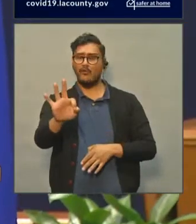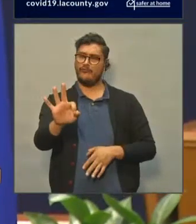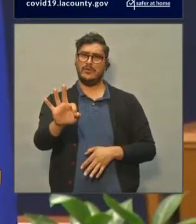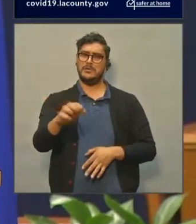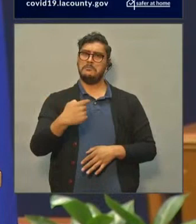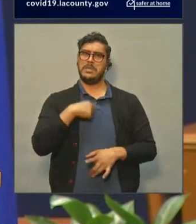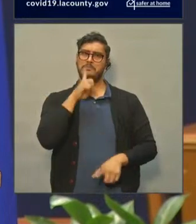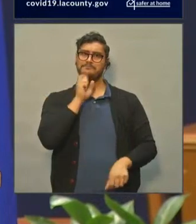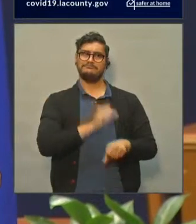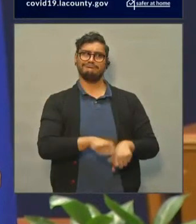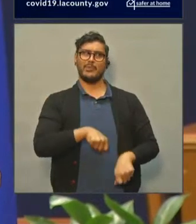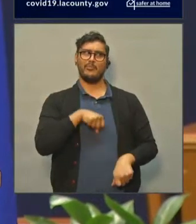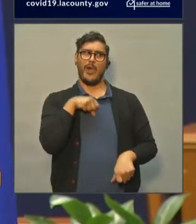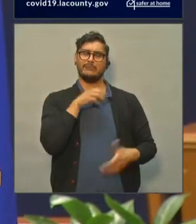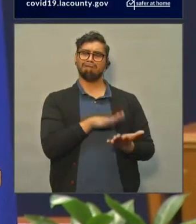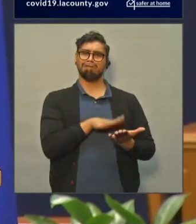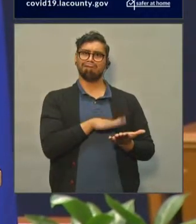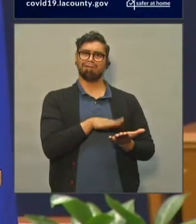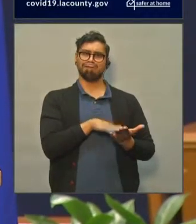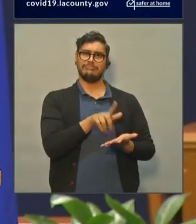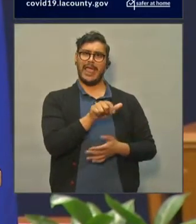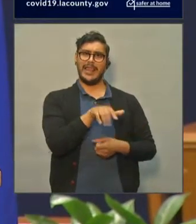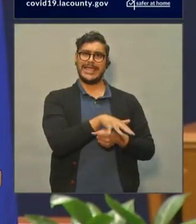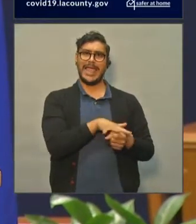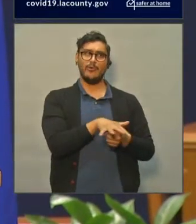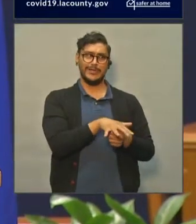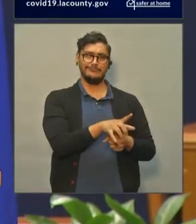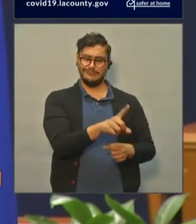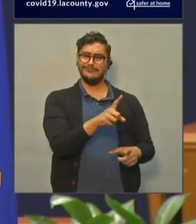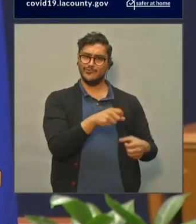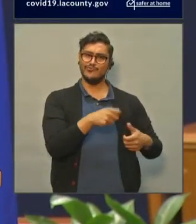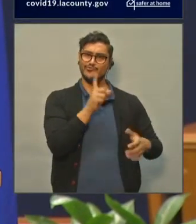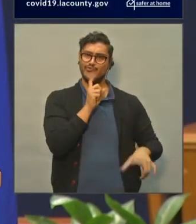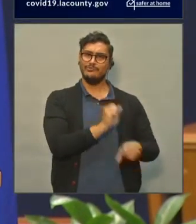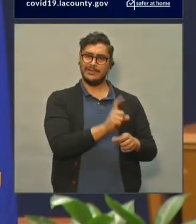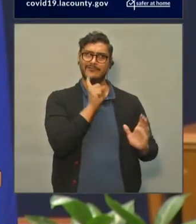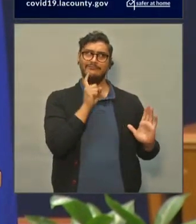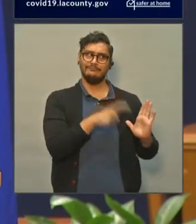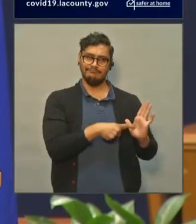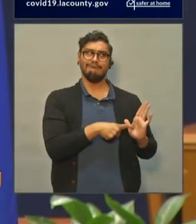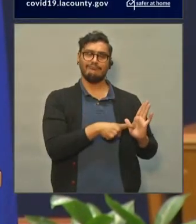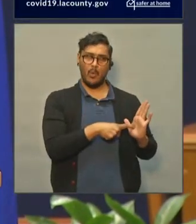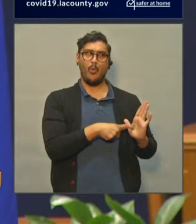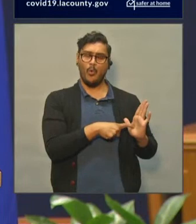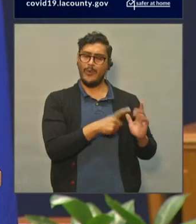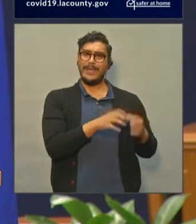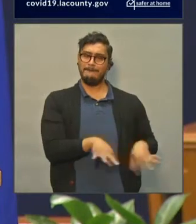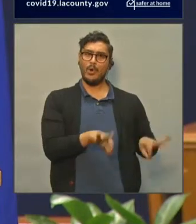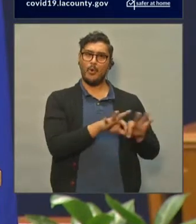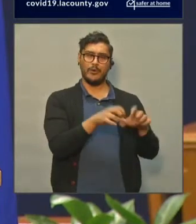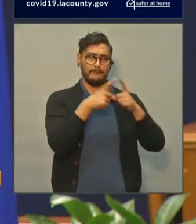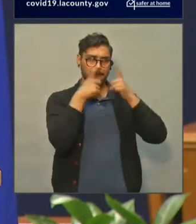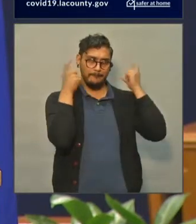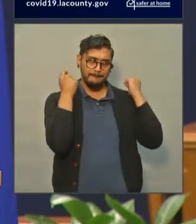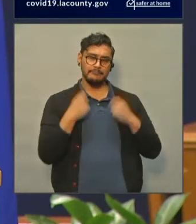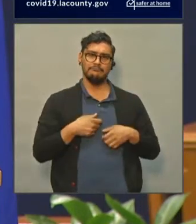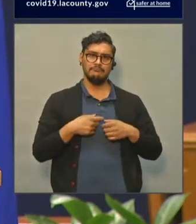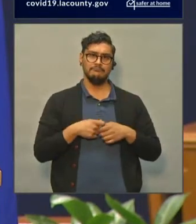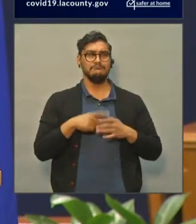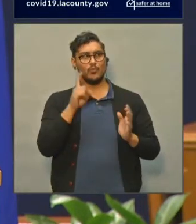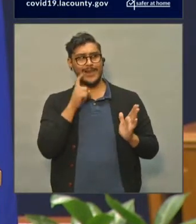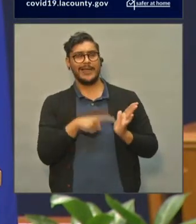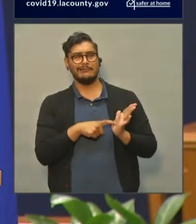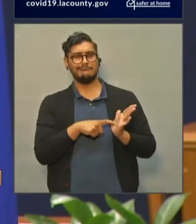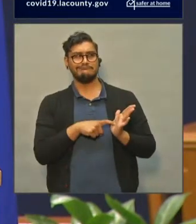County residents who really did recognize wearing a mask and the social distancing that was in place. So I'm confident moving into